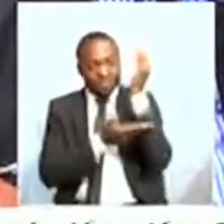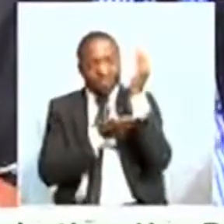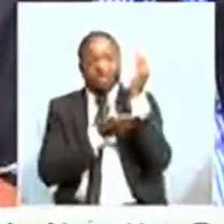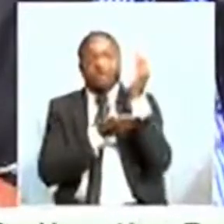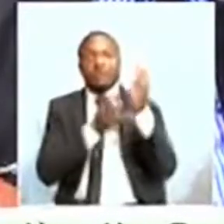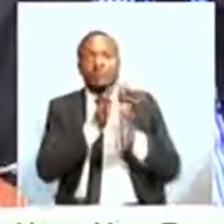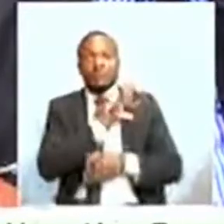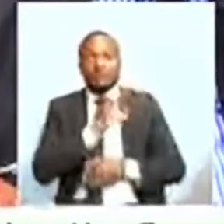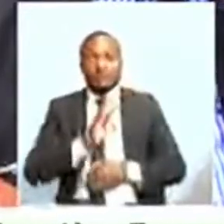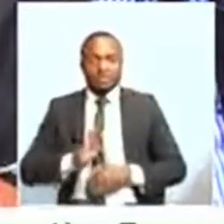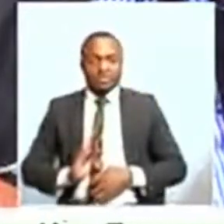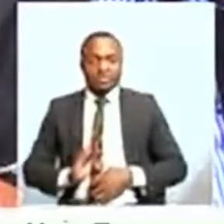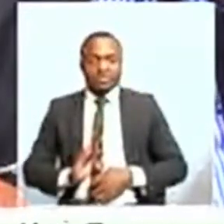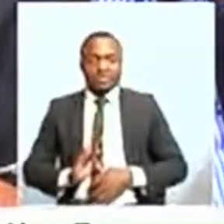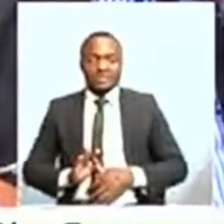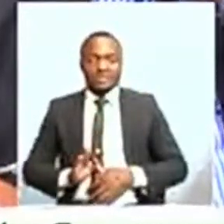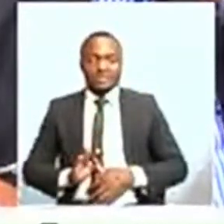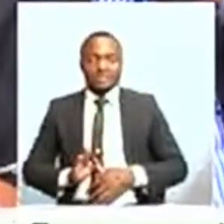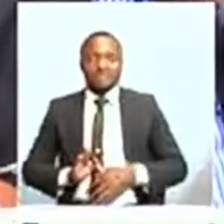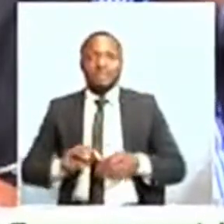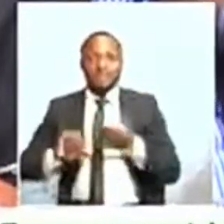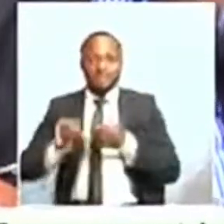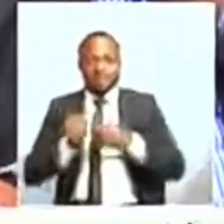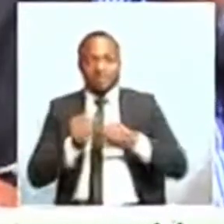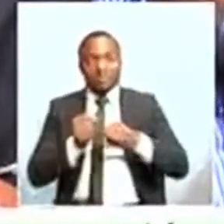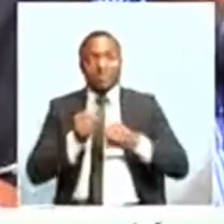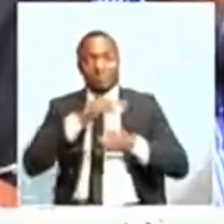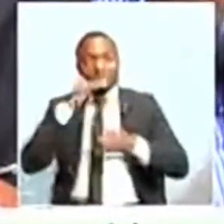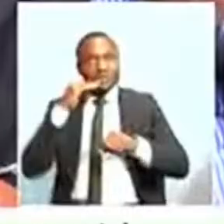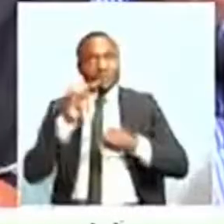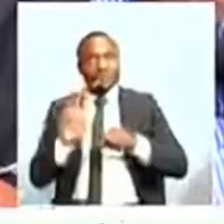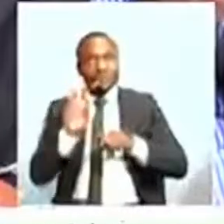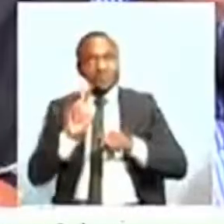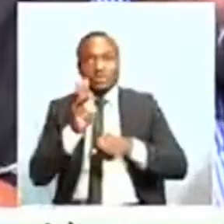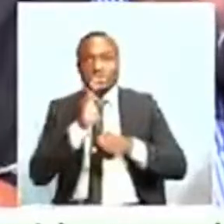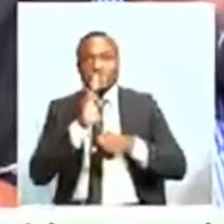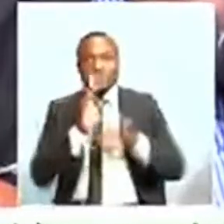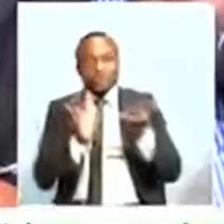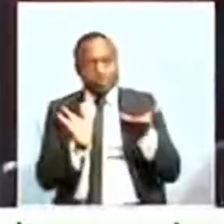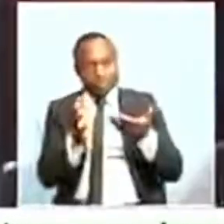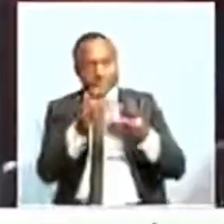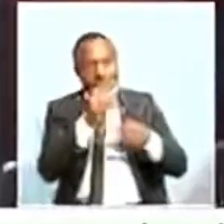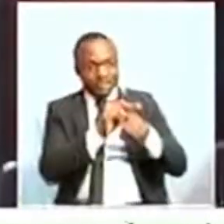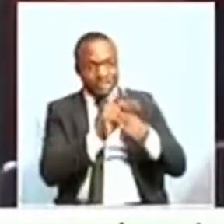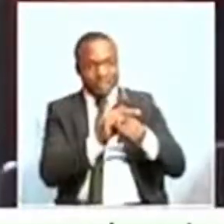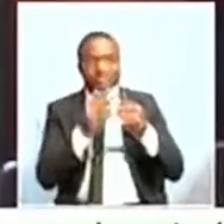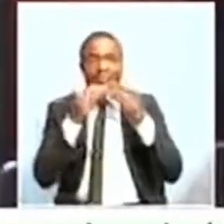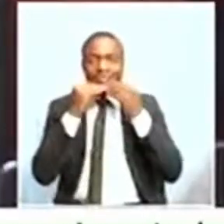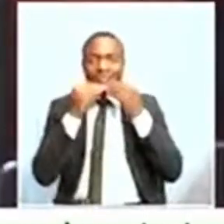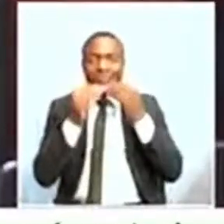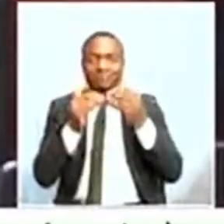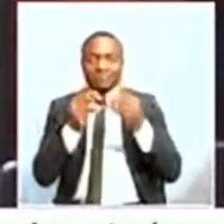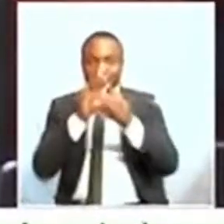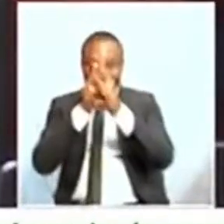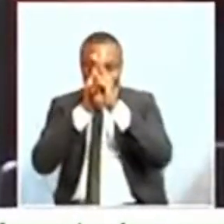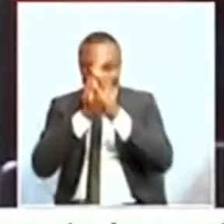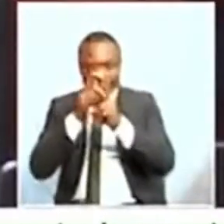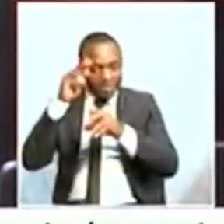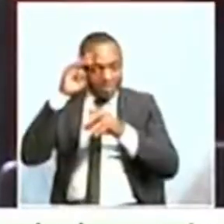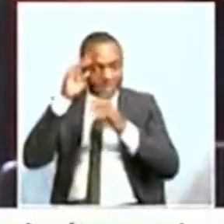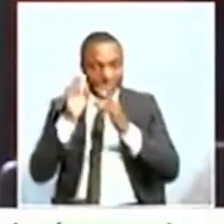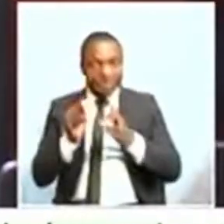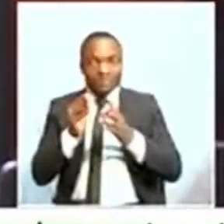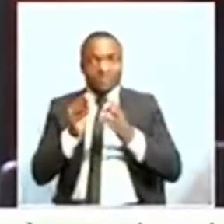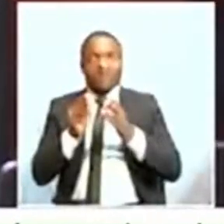by farming all year round using the water they would harvest? Thank you, Madam Speaker. Thank you. The Honorable Minister of